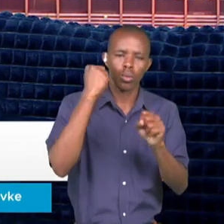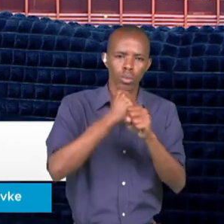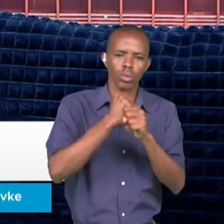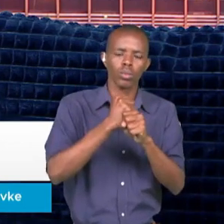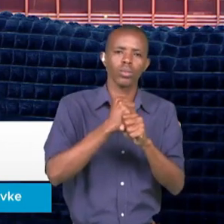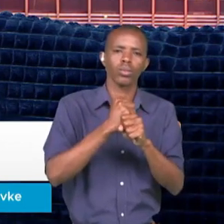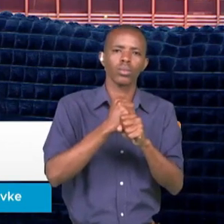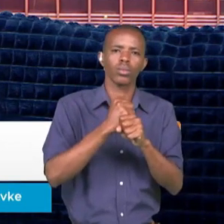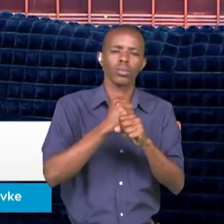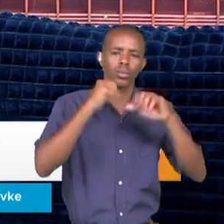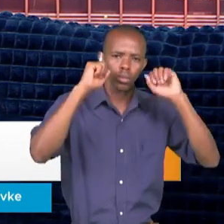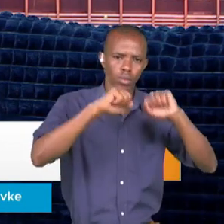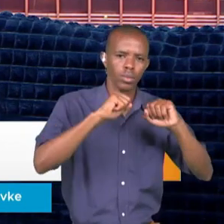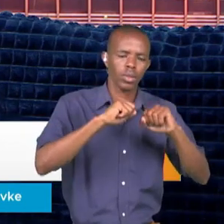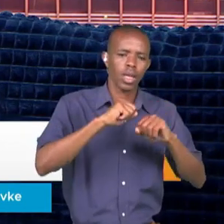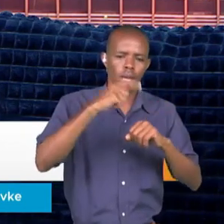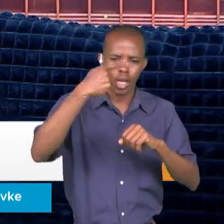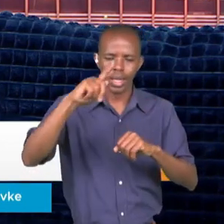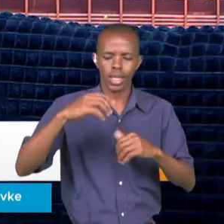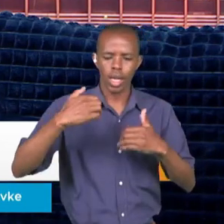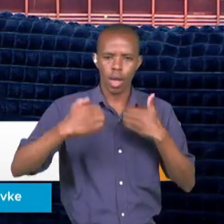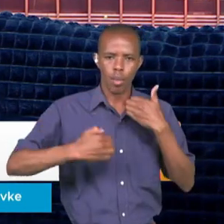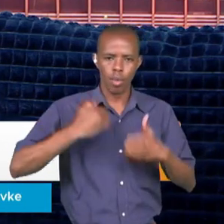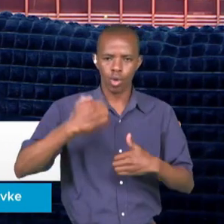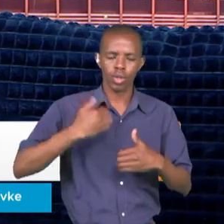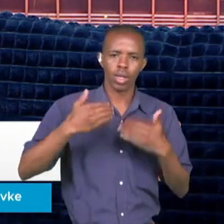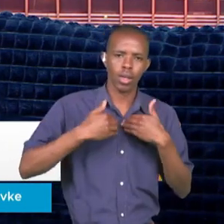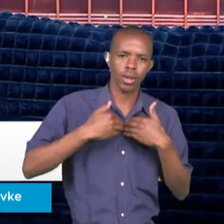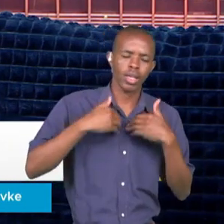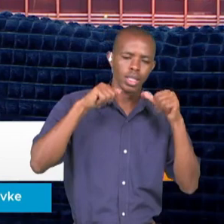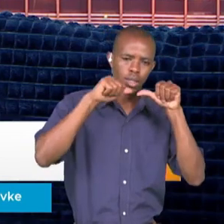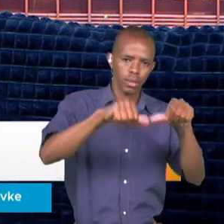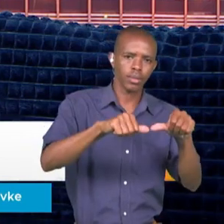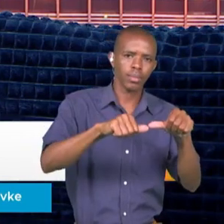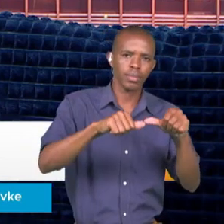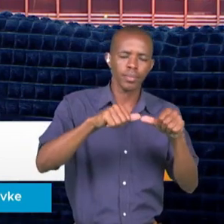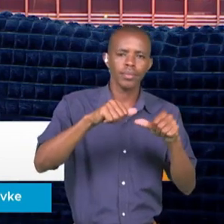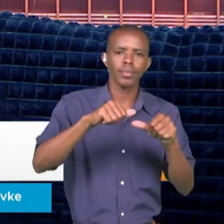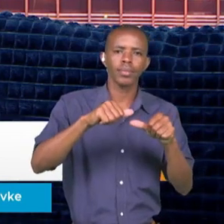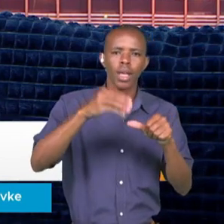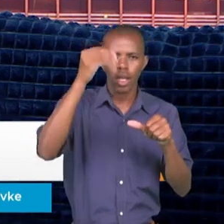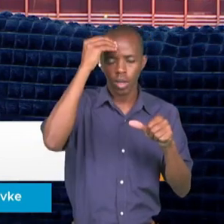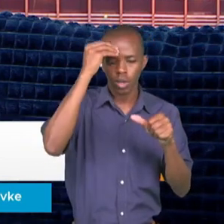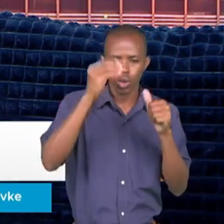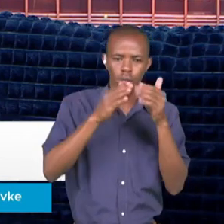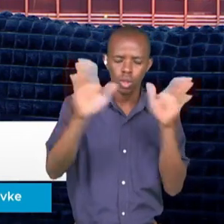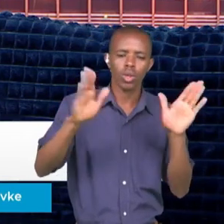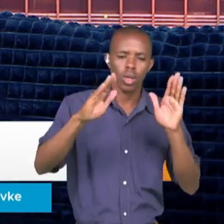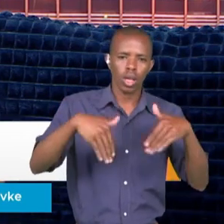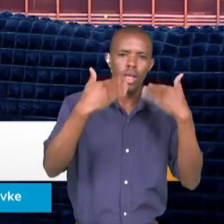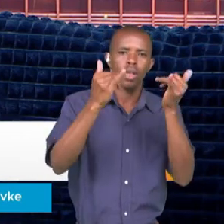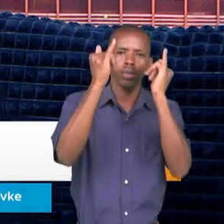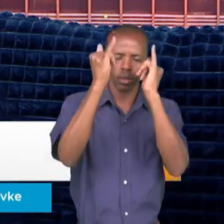Yeah. Is someone who has the right attitude, someone who's trainable. Yeah. And education in general just gives someone